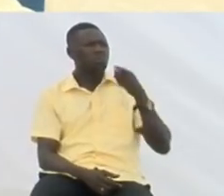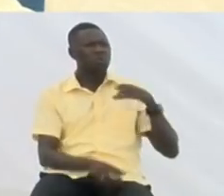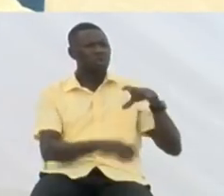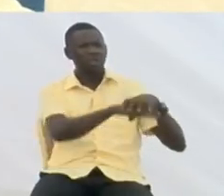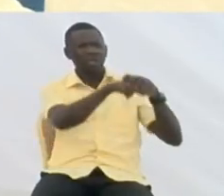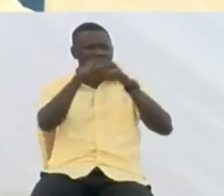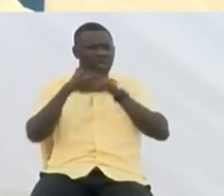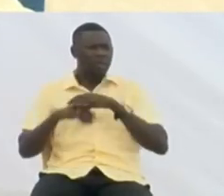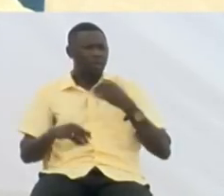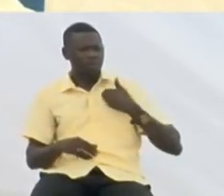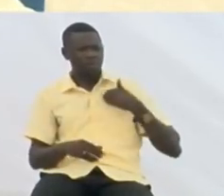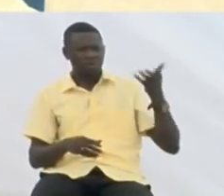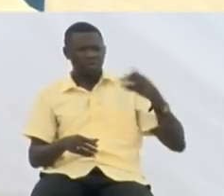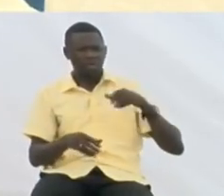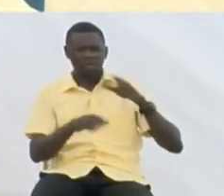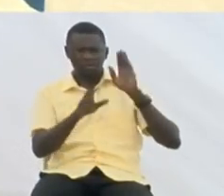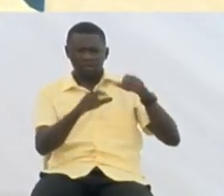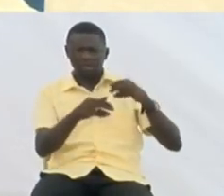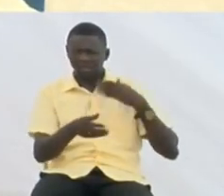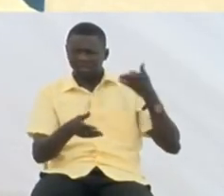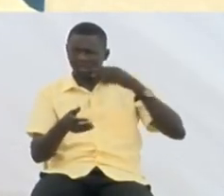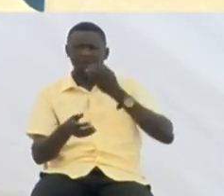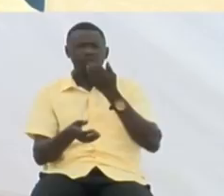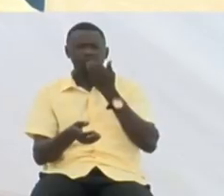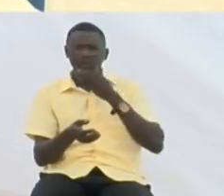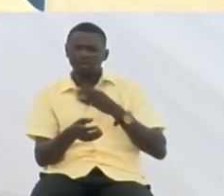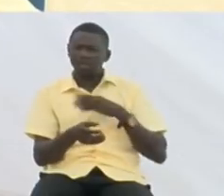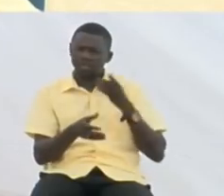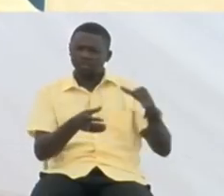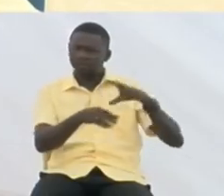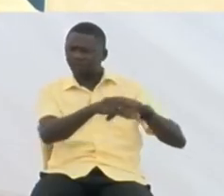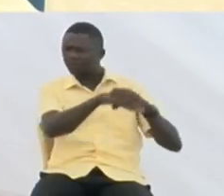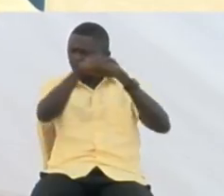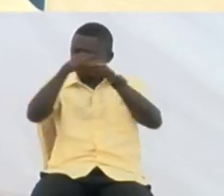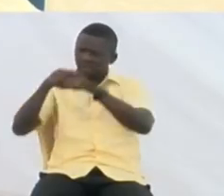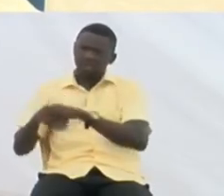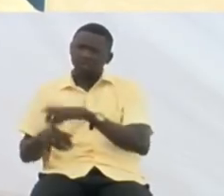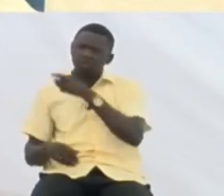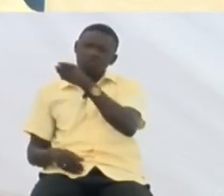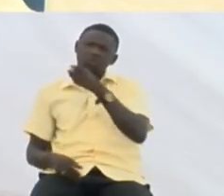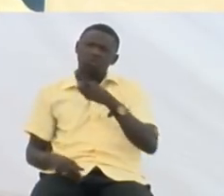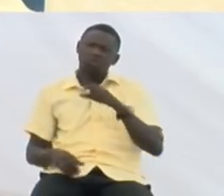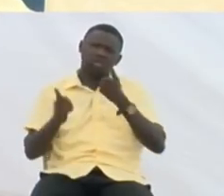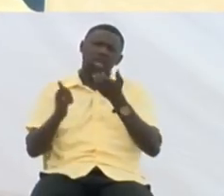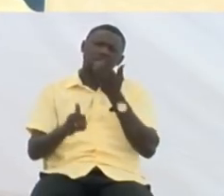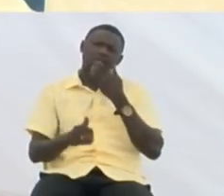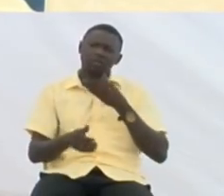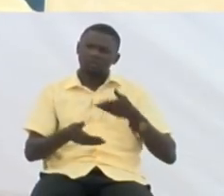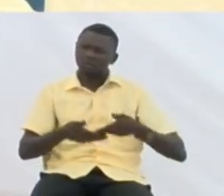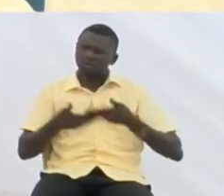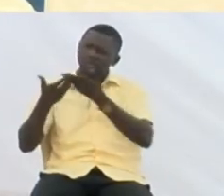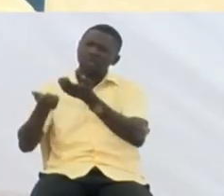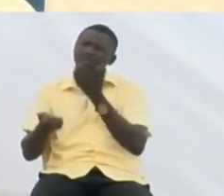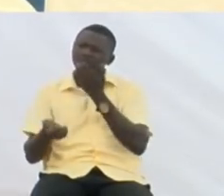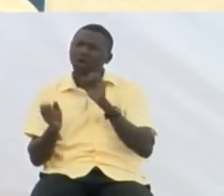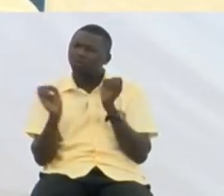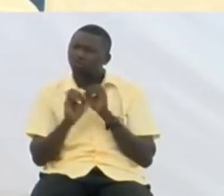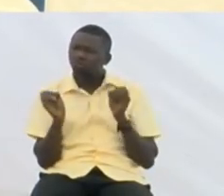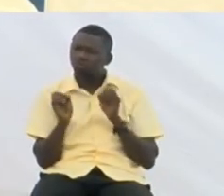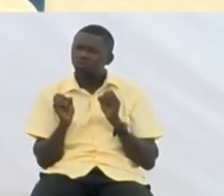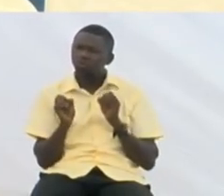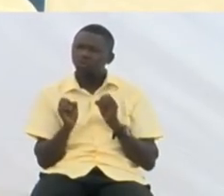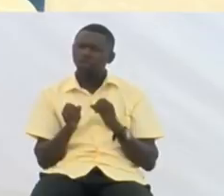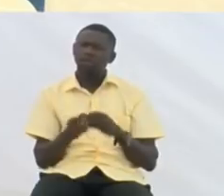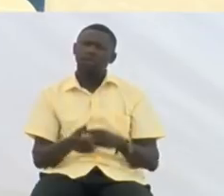bondi la konto ol koto. Al nate sambanang. Al telbe domoro la alman domoro di won. I told him, Solo, you brought people